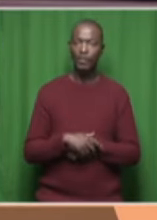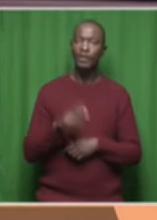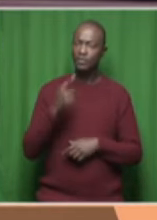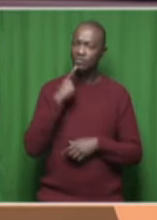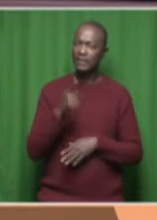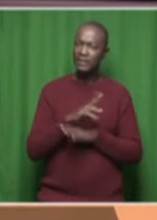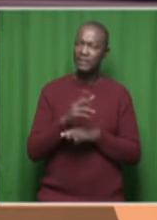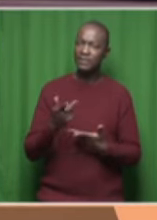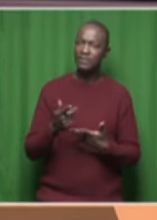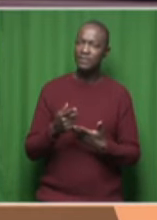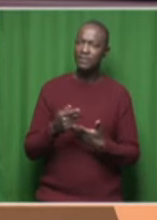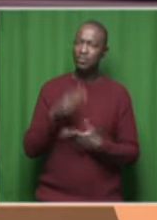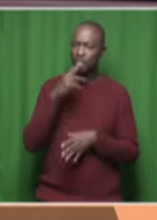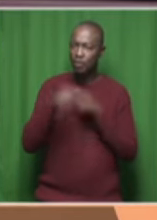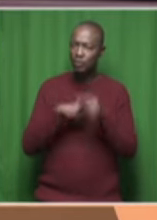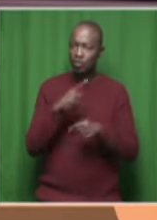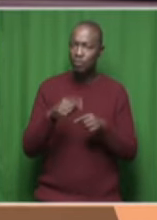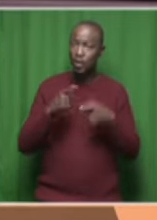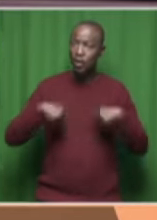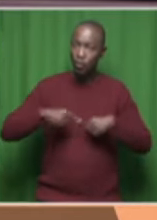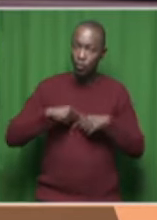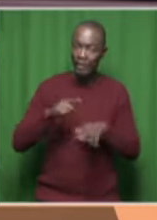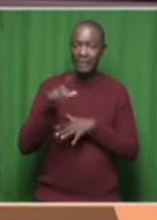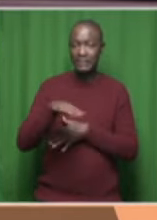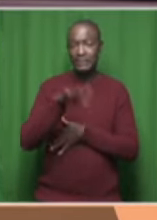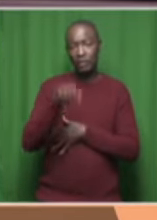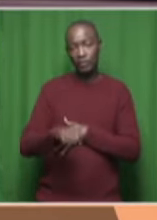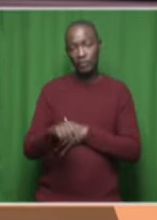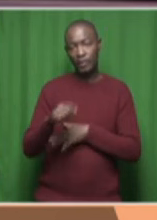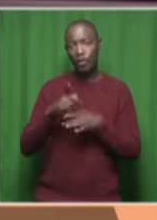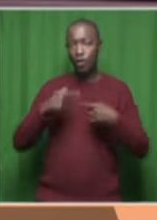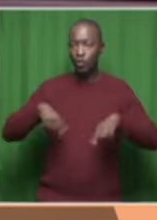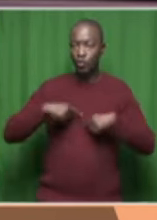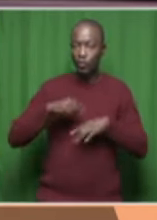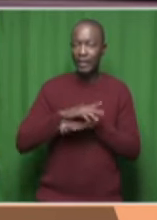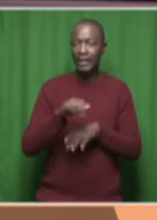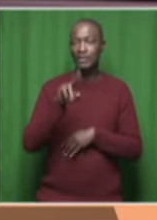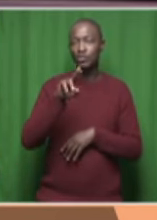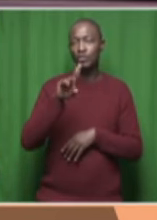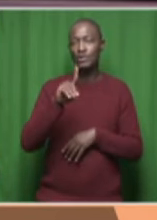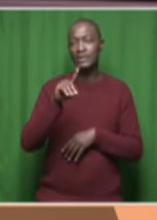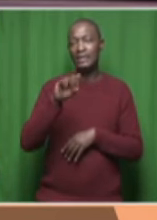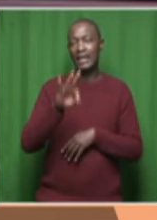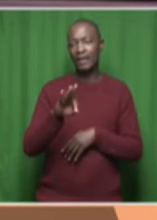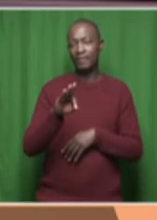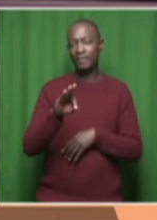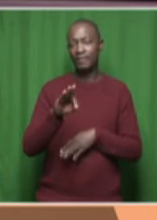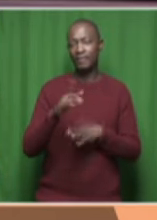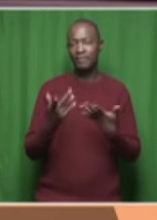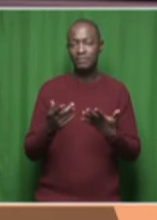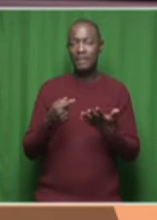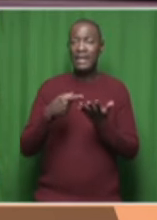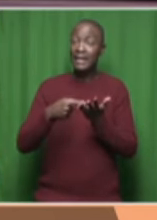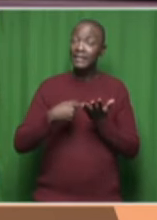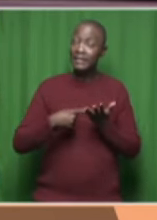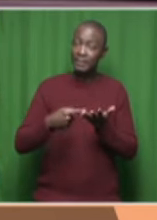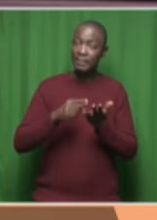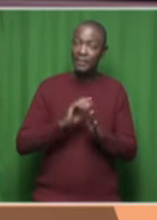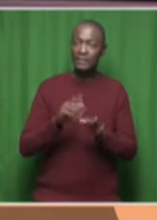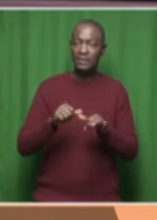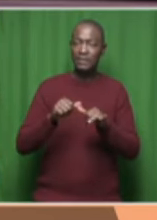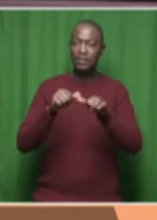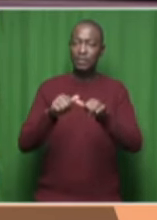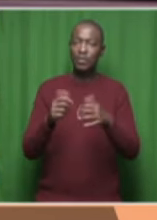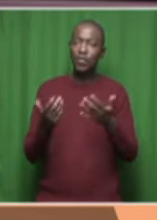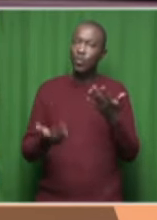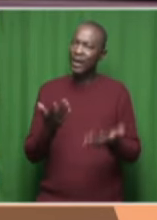I'm not sure whether you're referring as we as South Africans or we as the UDF. And the debate still rages on